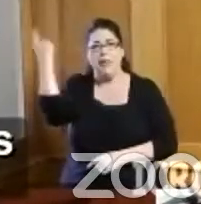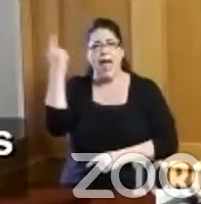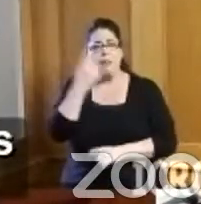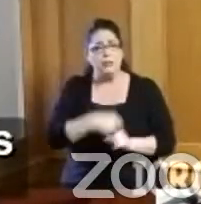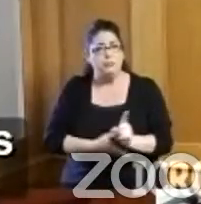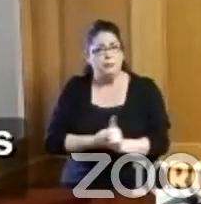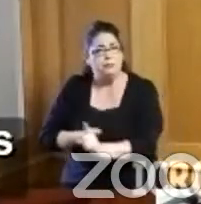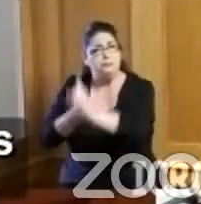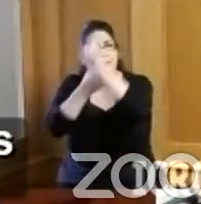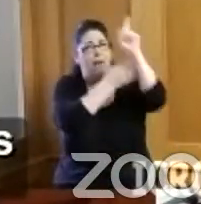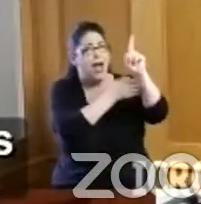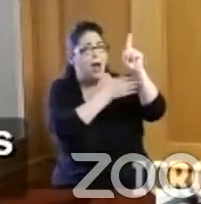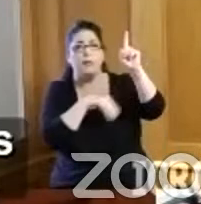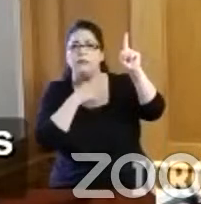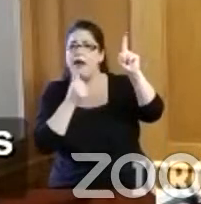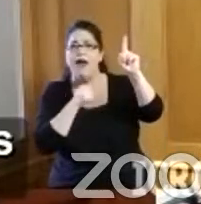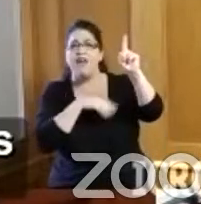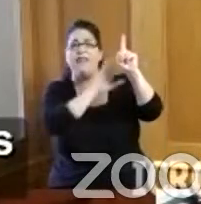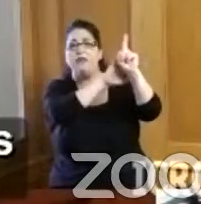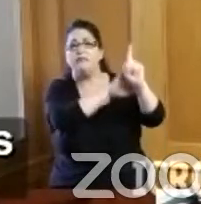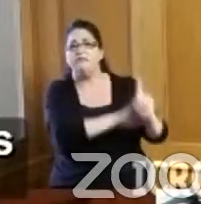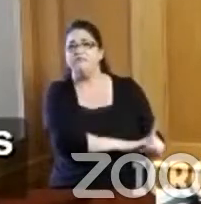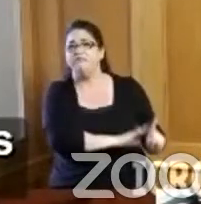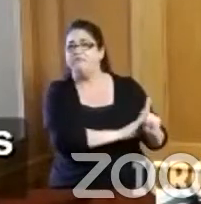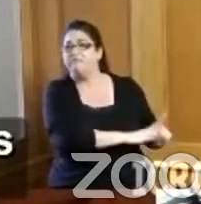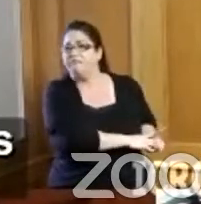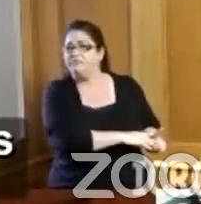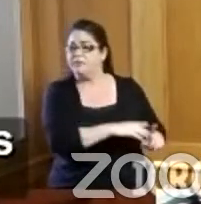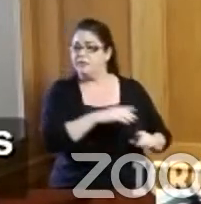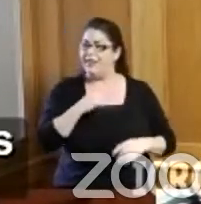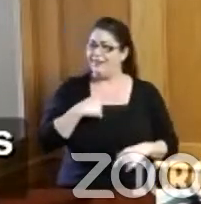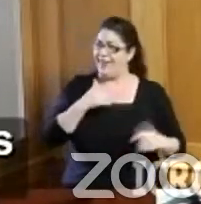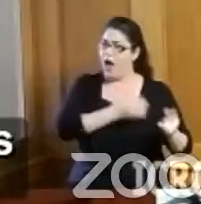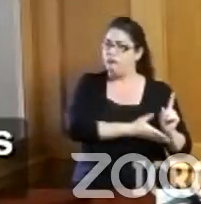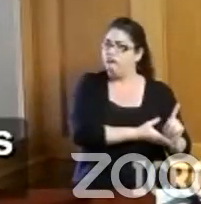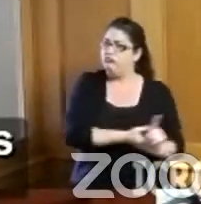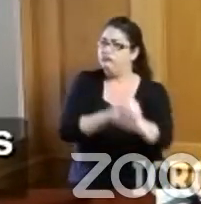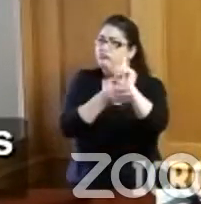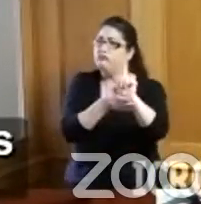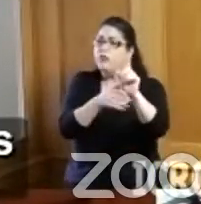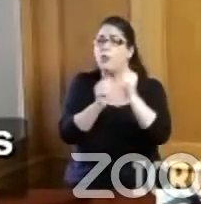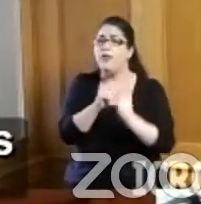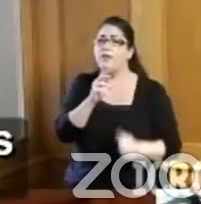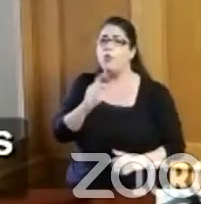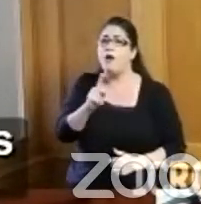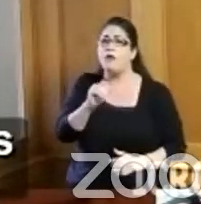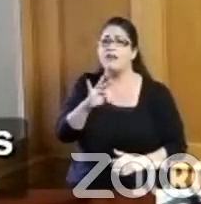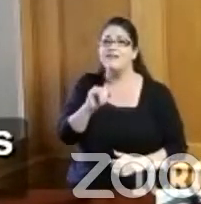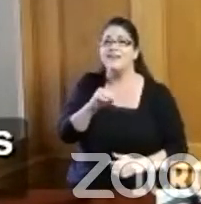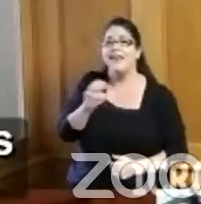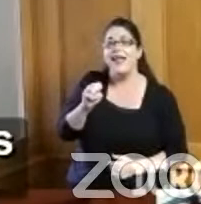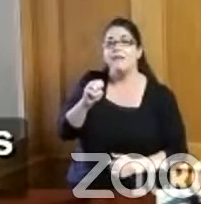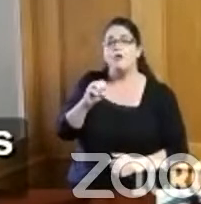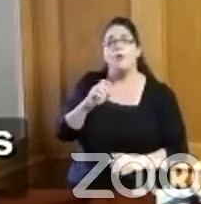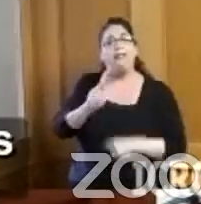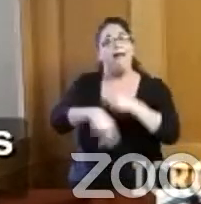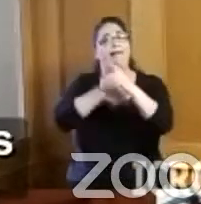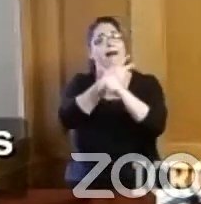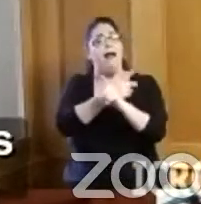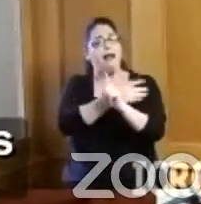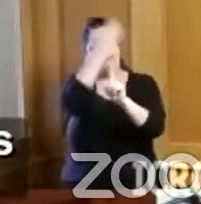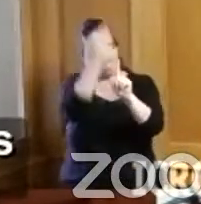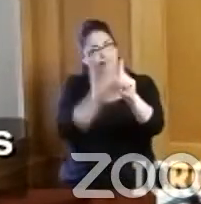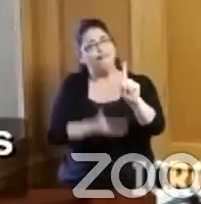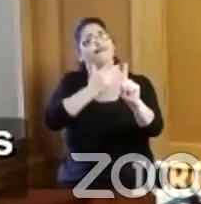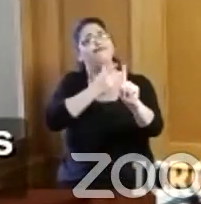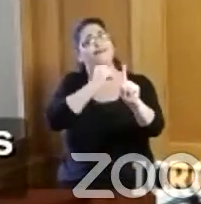and icon recognition. This Walk of Fame will provide the Queen City with the type of Black iconography that not only highlights